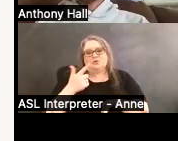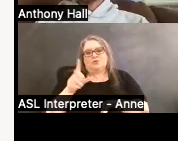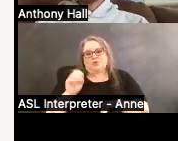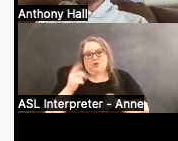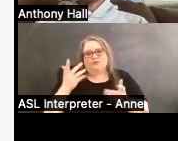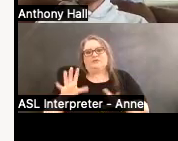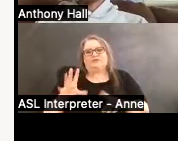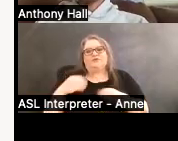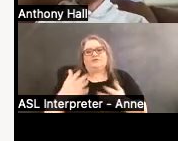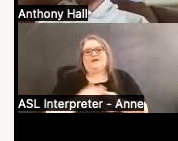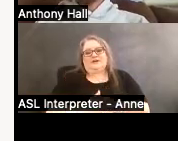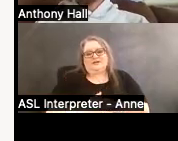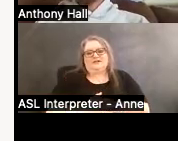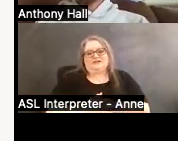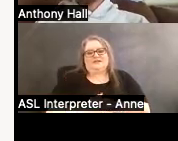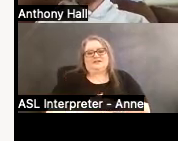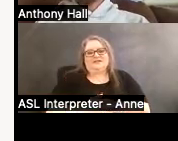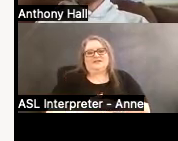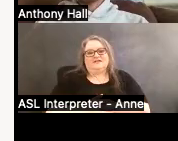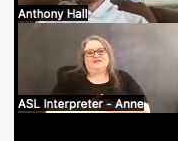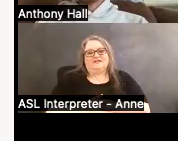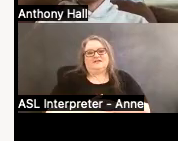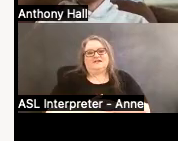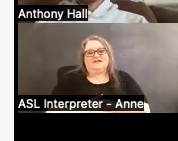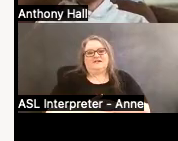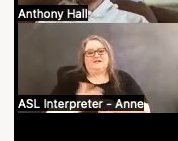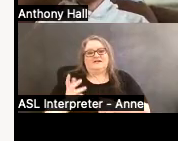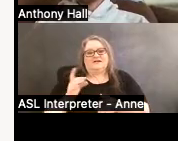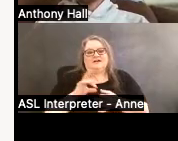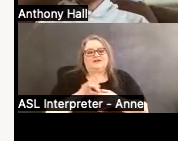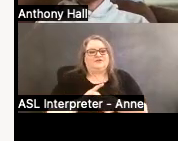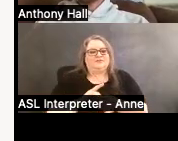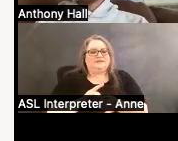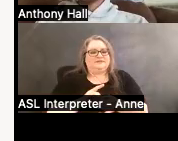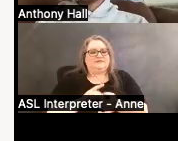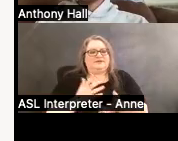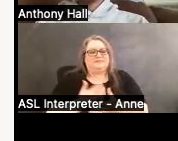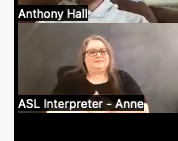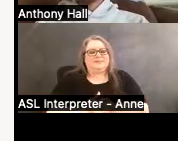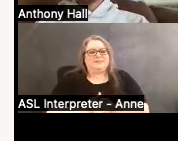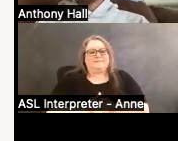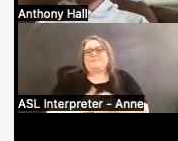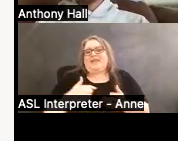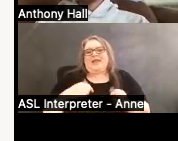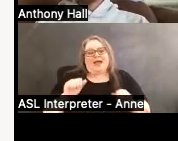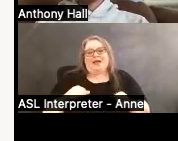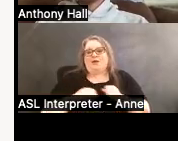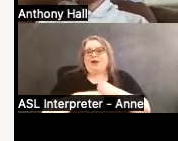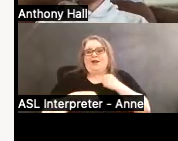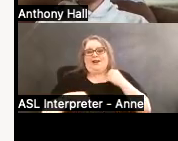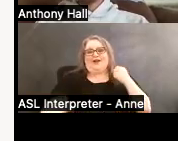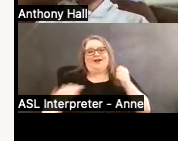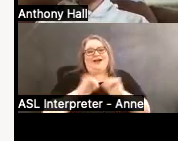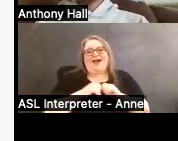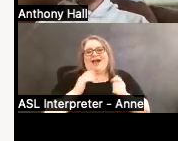provided. As far as just, I could go all day about the way we have the